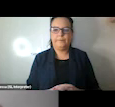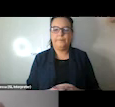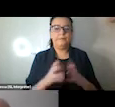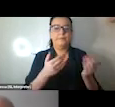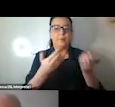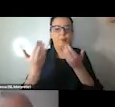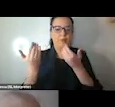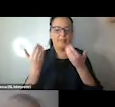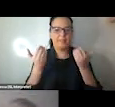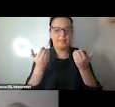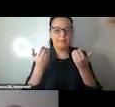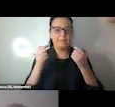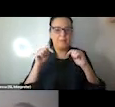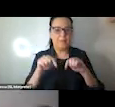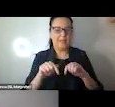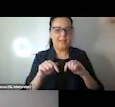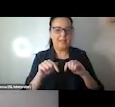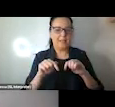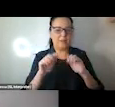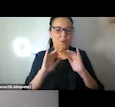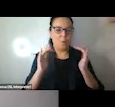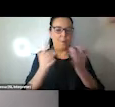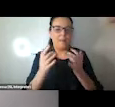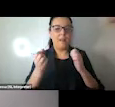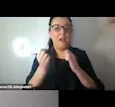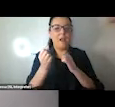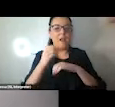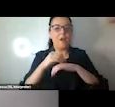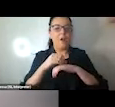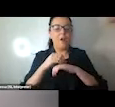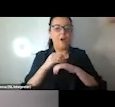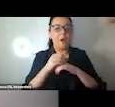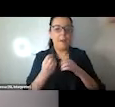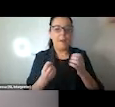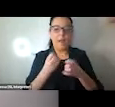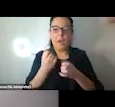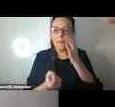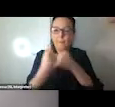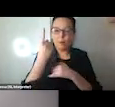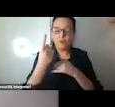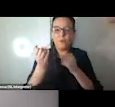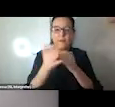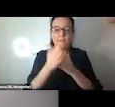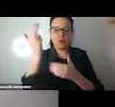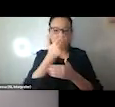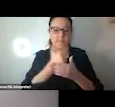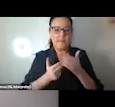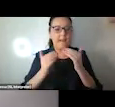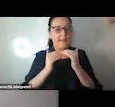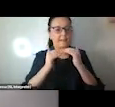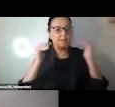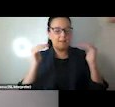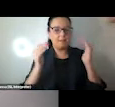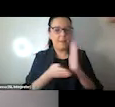Welcome to this webinar on emerging opportunities in design standards for our built environment,